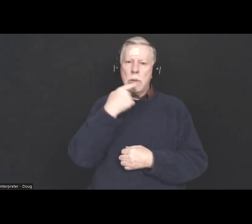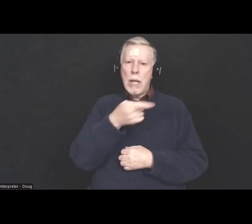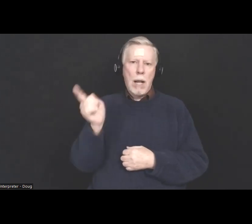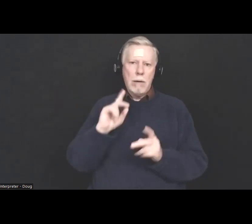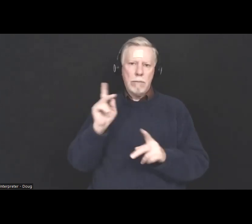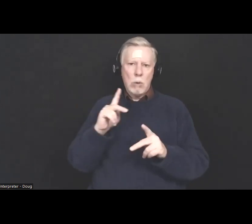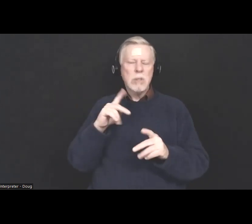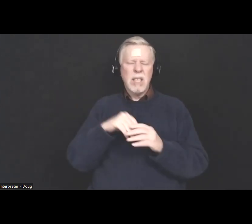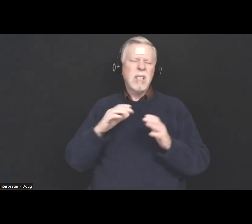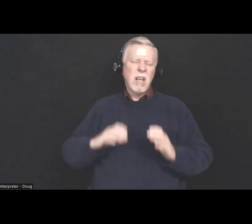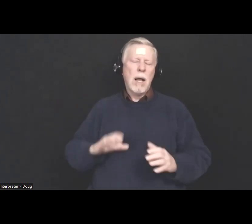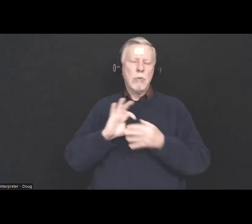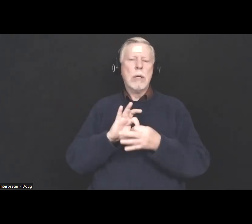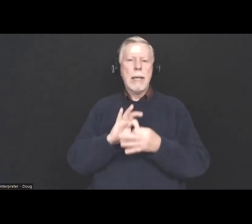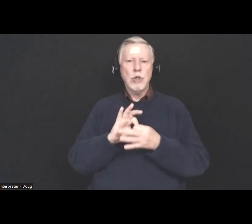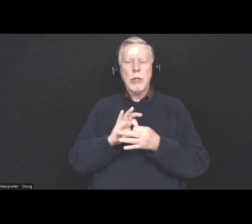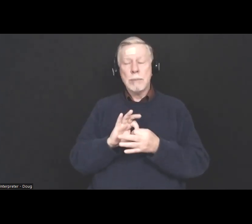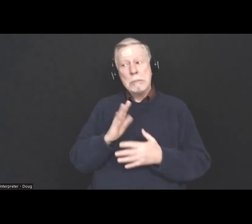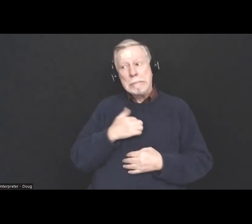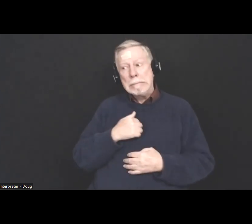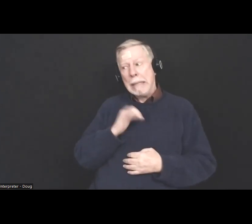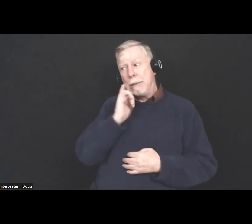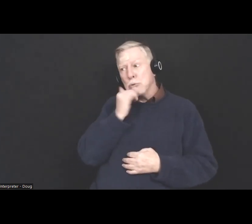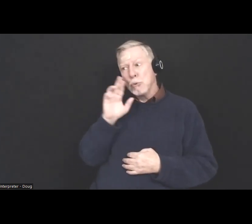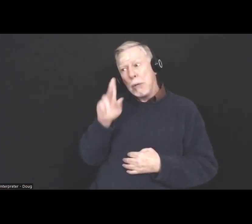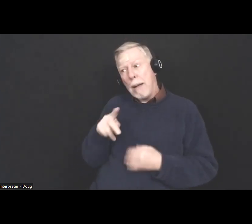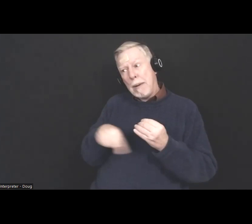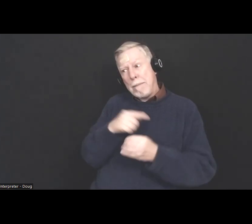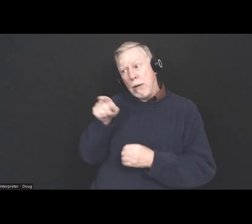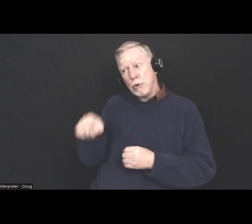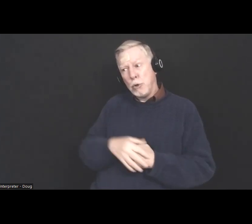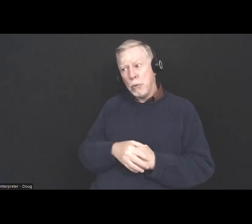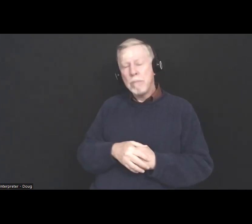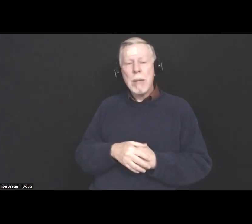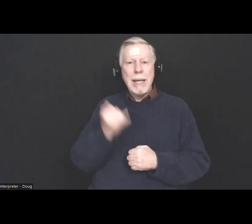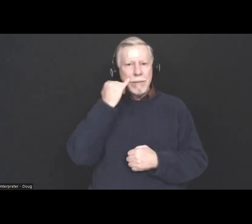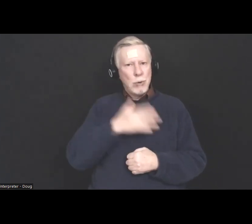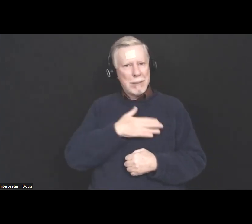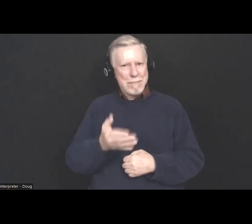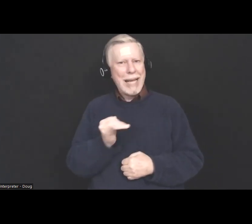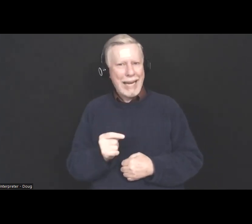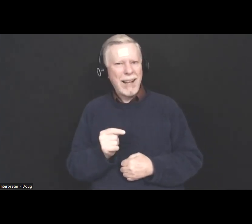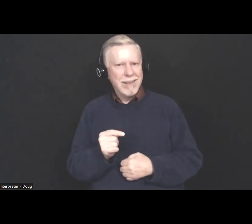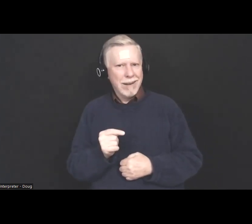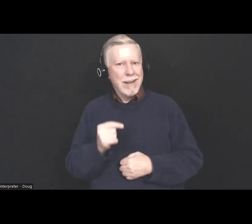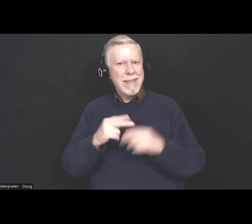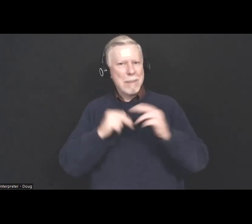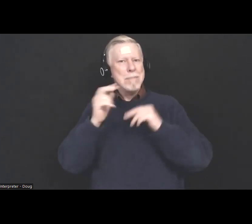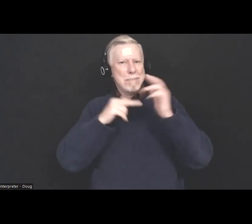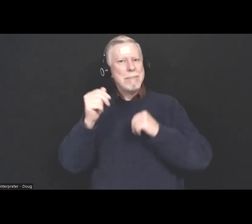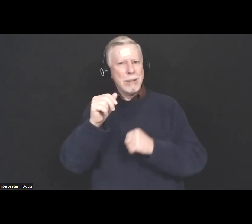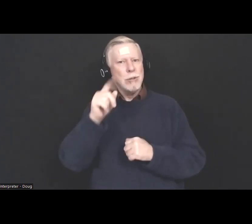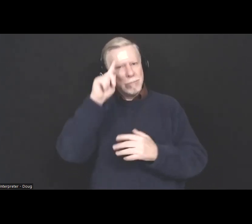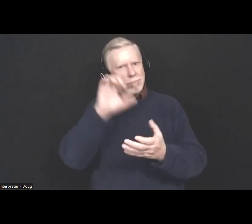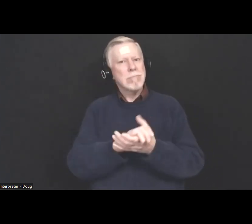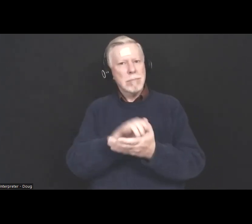relationships, that I screwed up about you, right? That builds some credibility because they know we've screwed up about them. So it's not